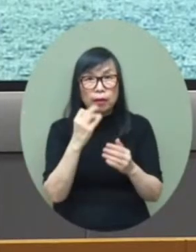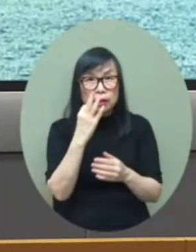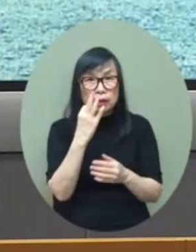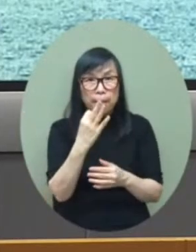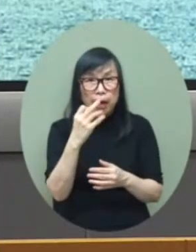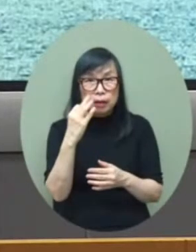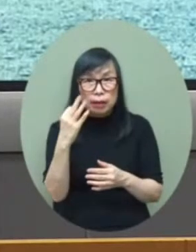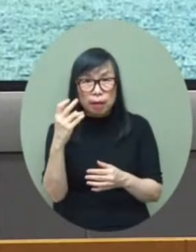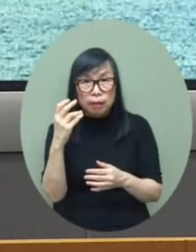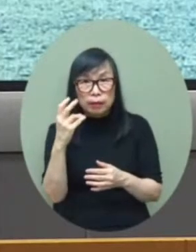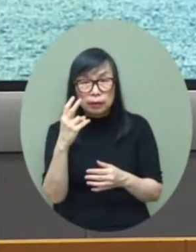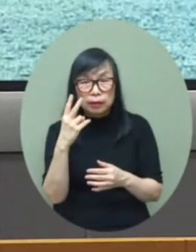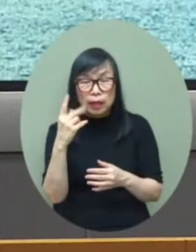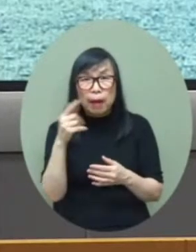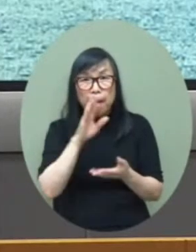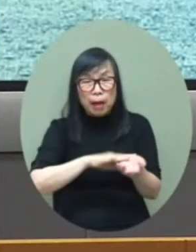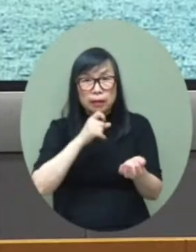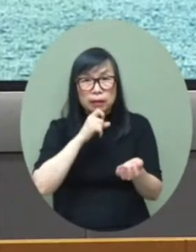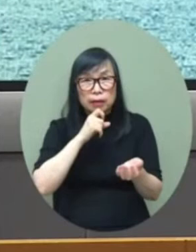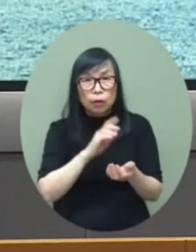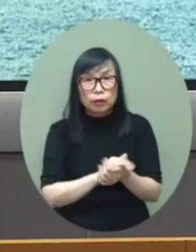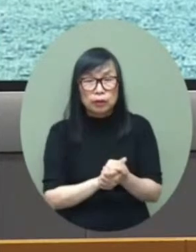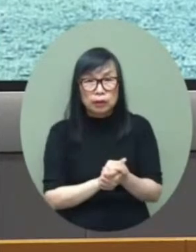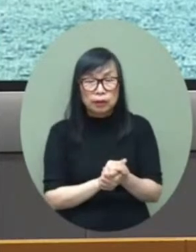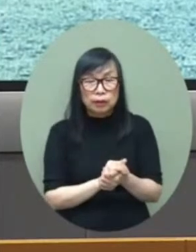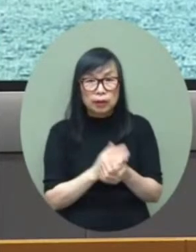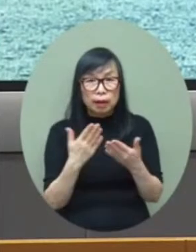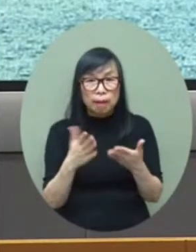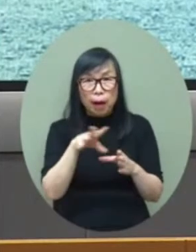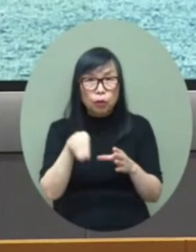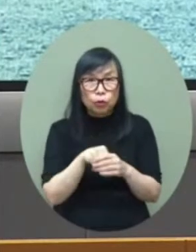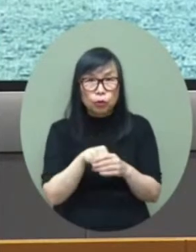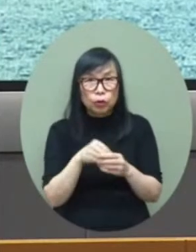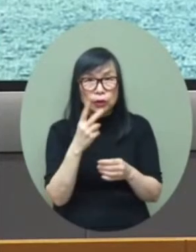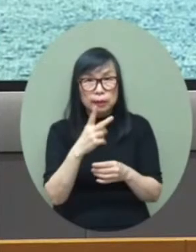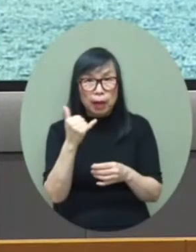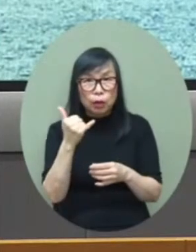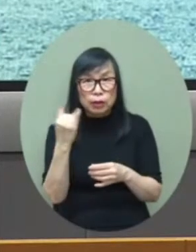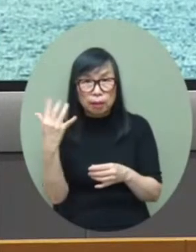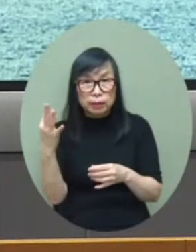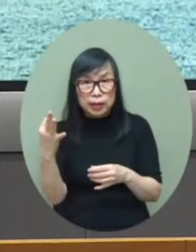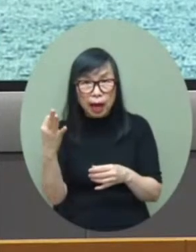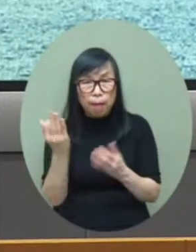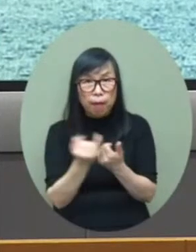schools reporting 323 positive cases to us.